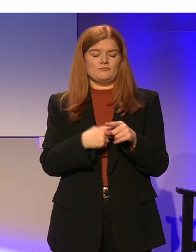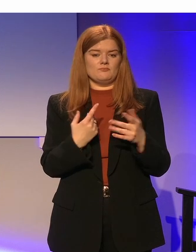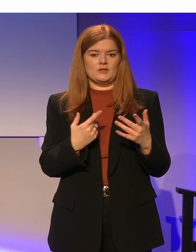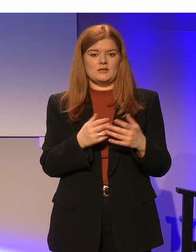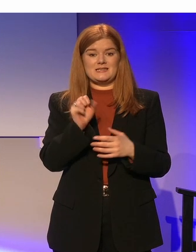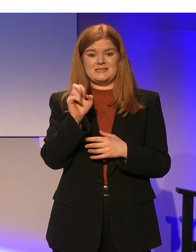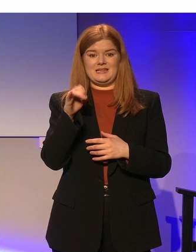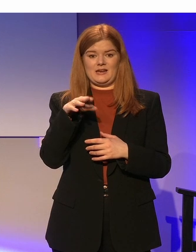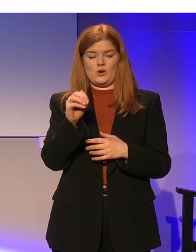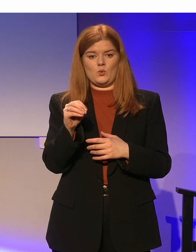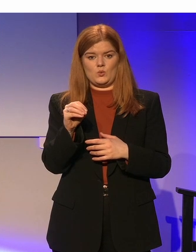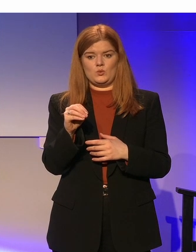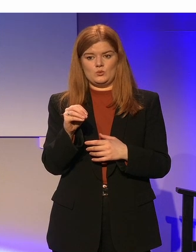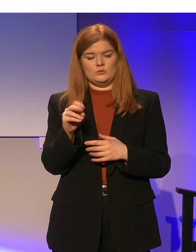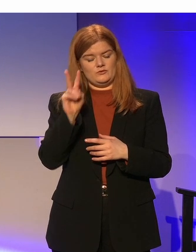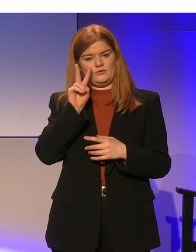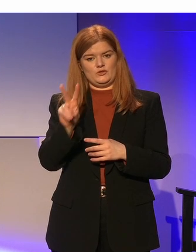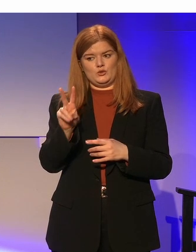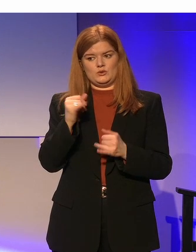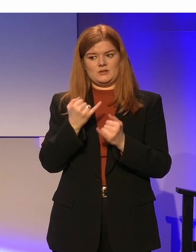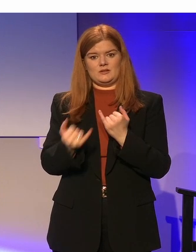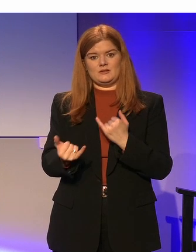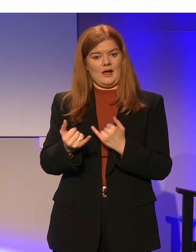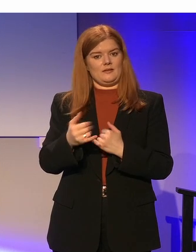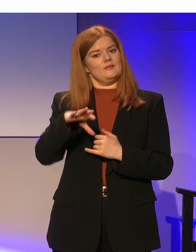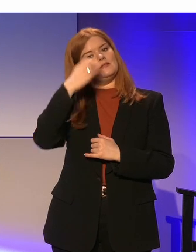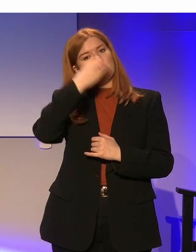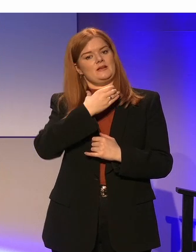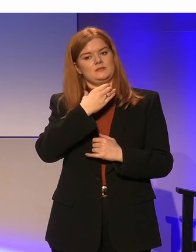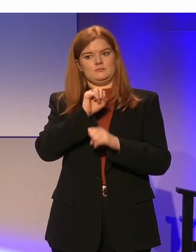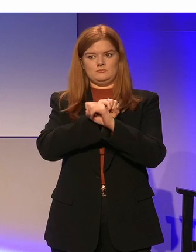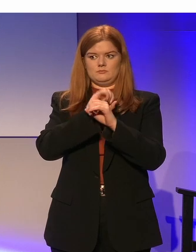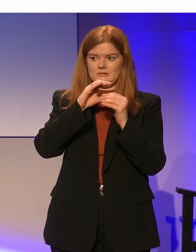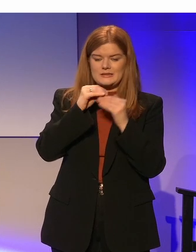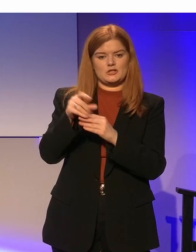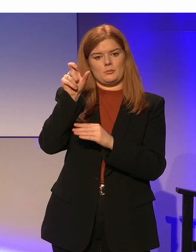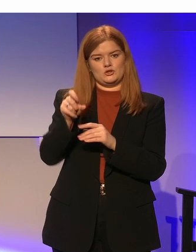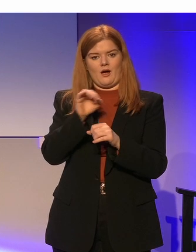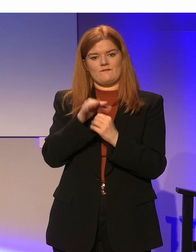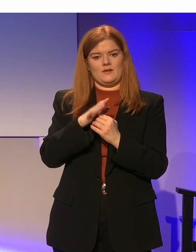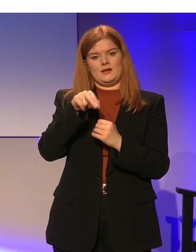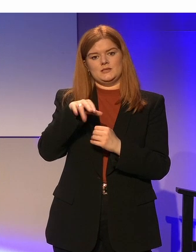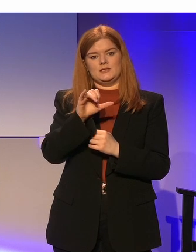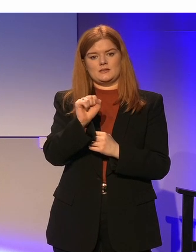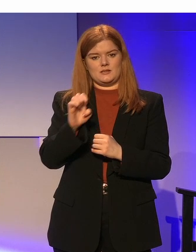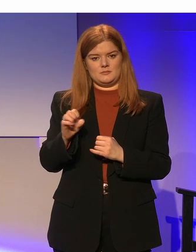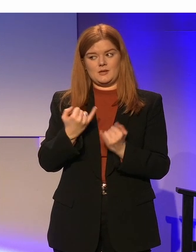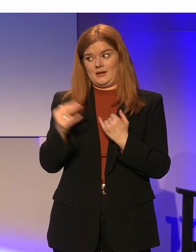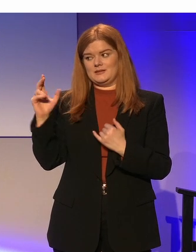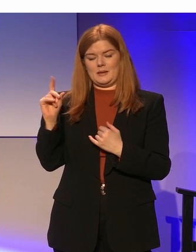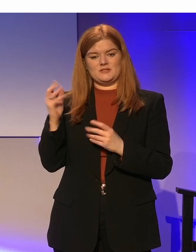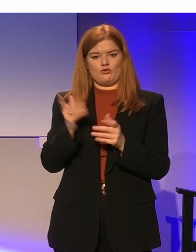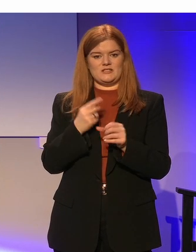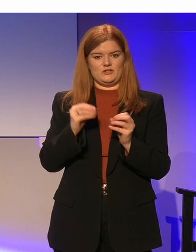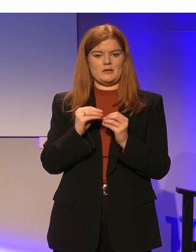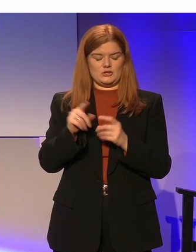Again, the CNO being seen very much as the face of the NCSE, and as Debs has articulated,